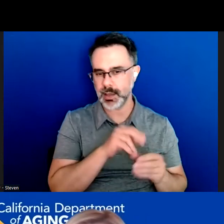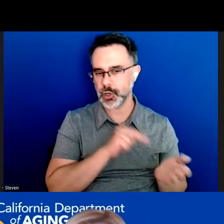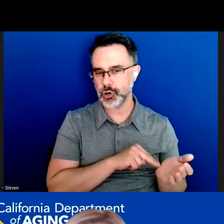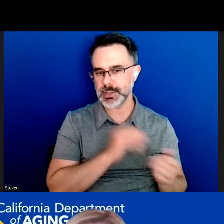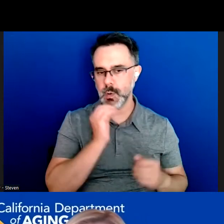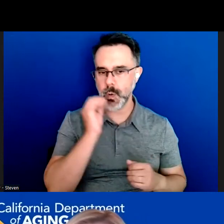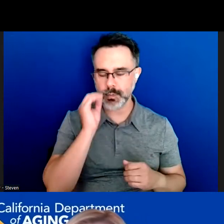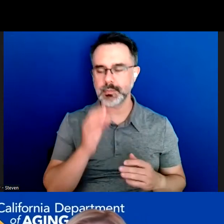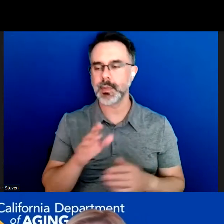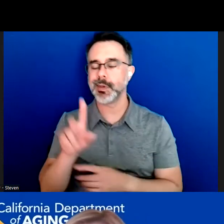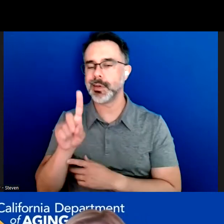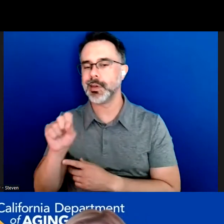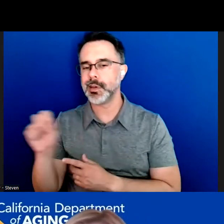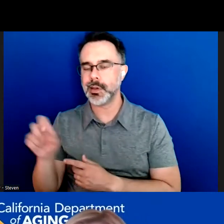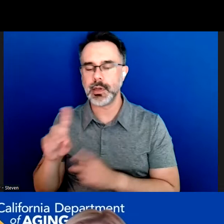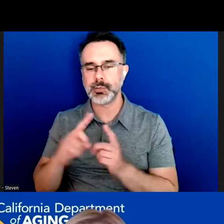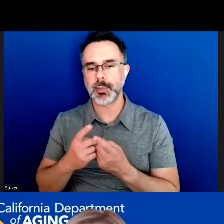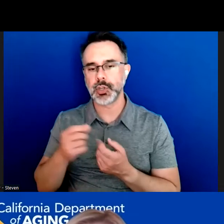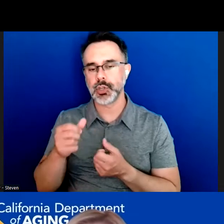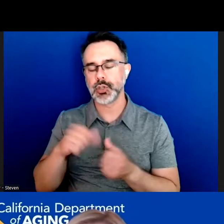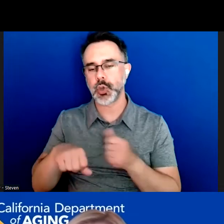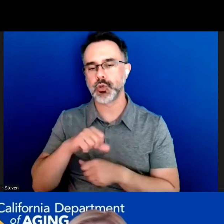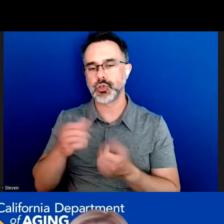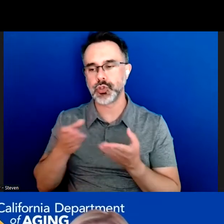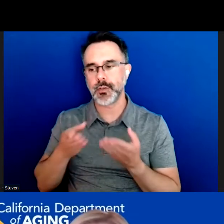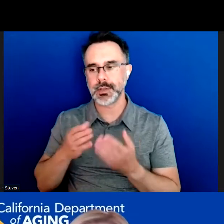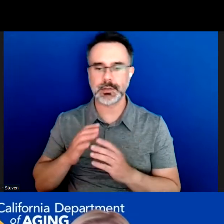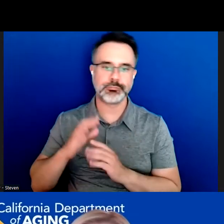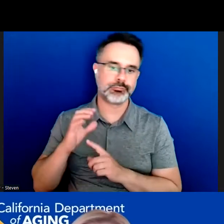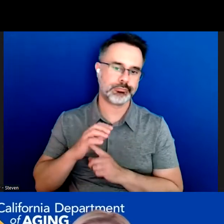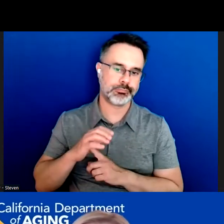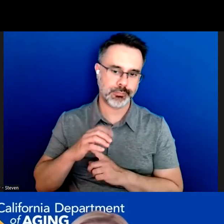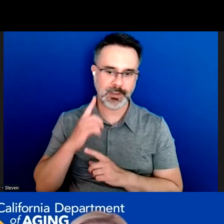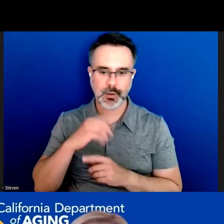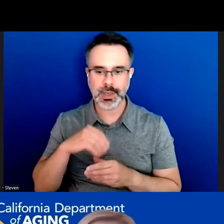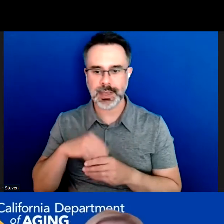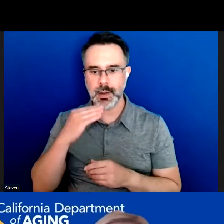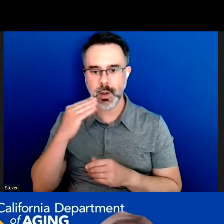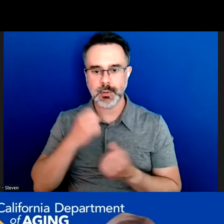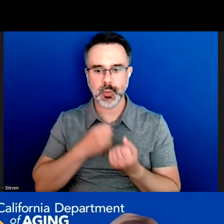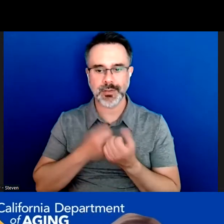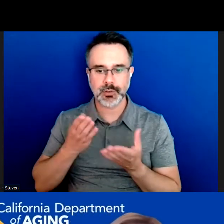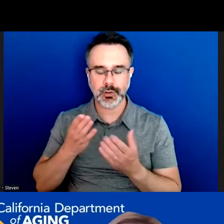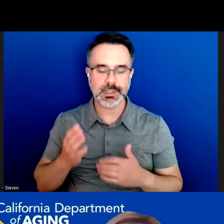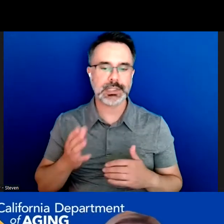Social Services that is doing fantastic work for our in-home supportive services. And it's a collective